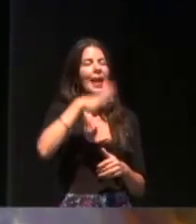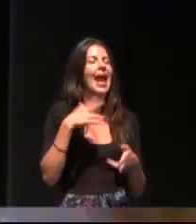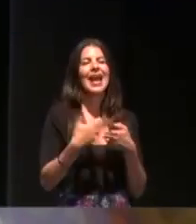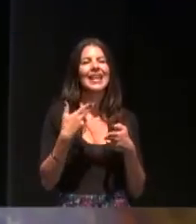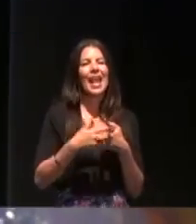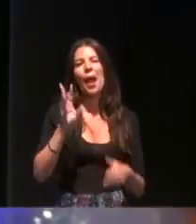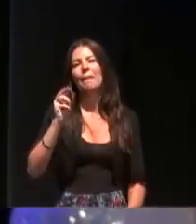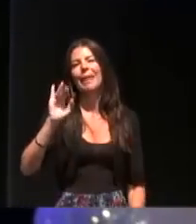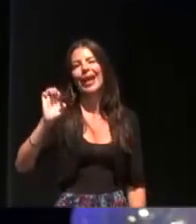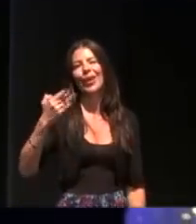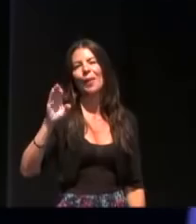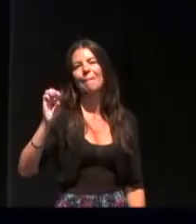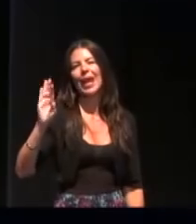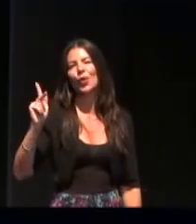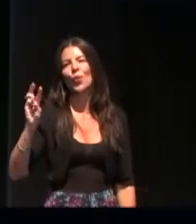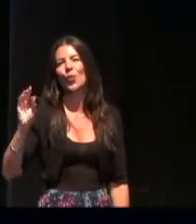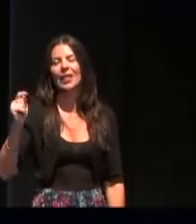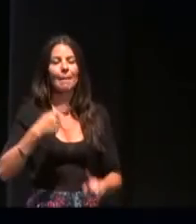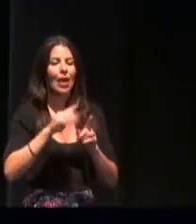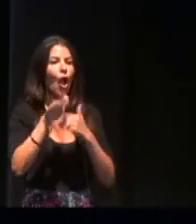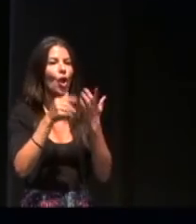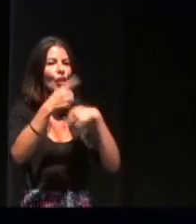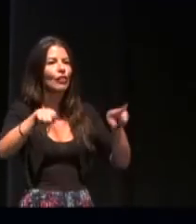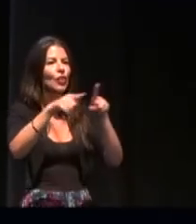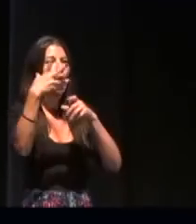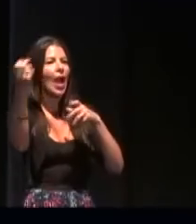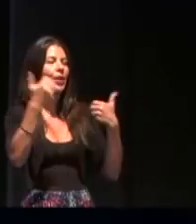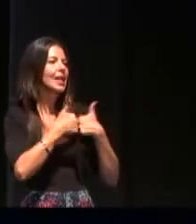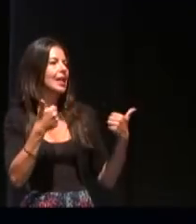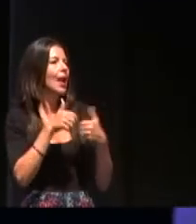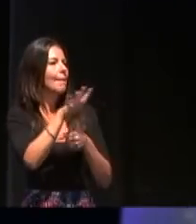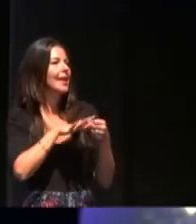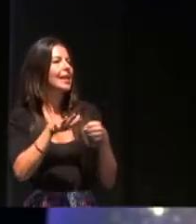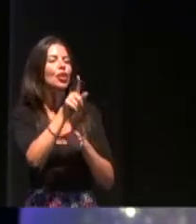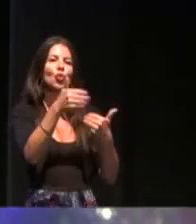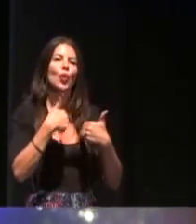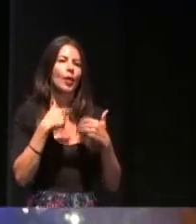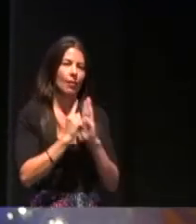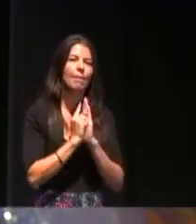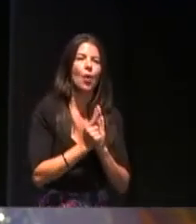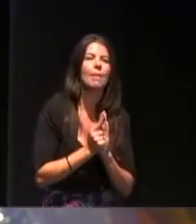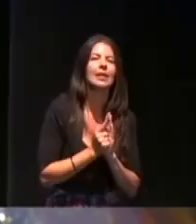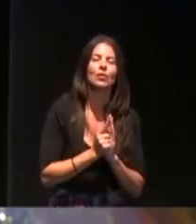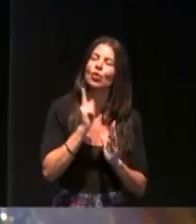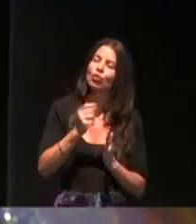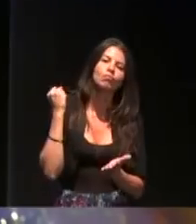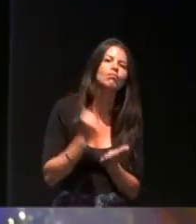Beckwith. But all of you guys out there in Agape land, you've all had moments of